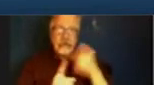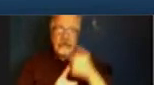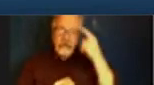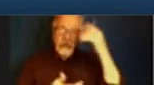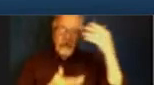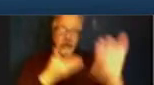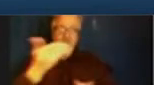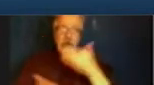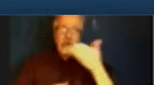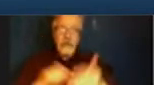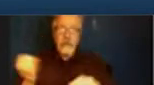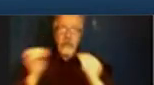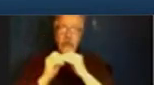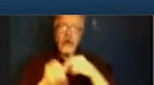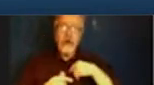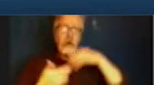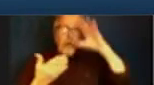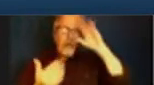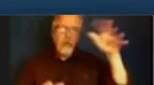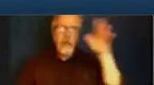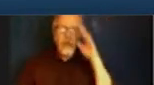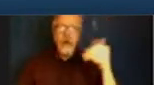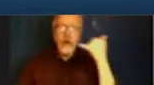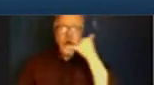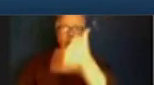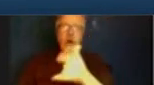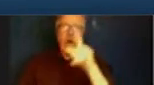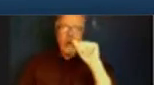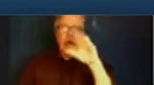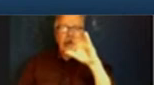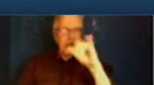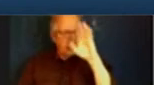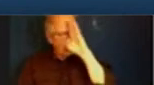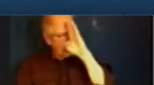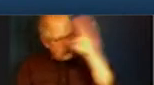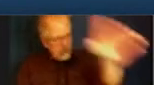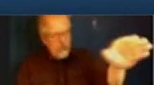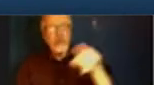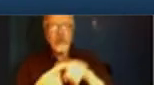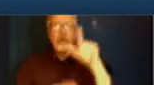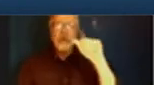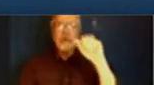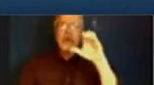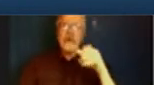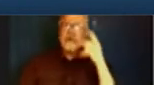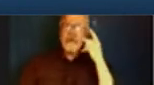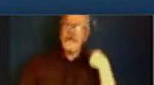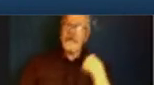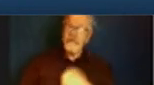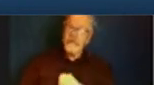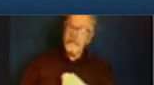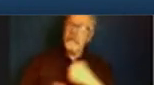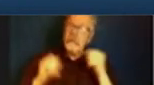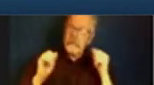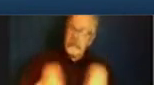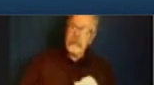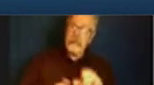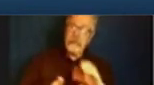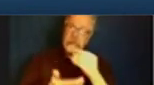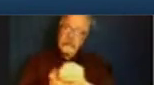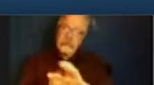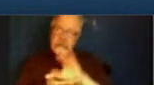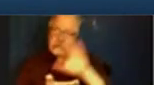will call Lacey and talk to her about this to see if we could supplement that in some way.